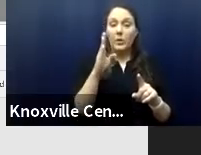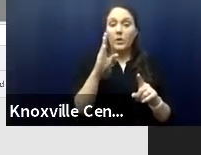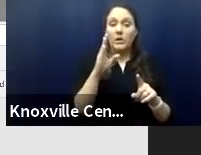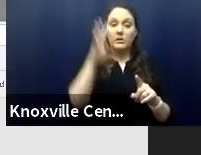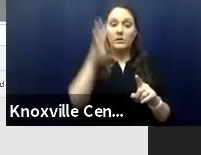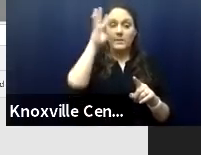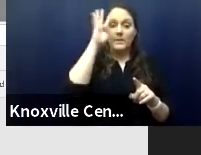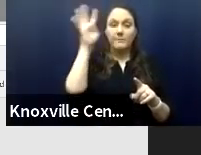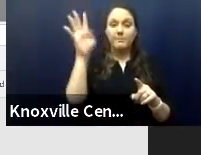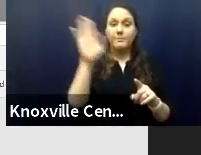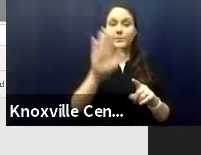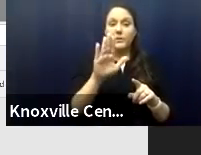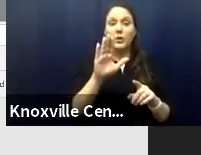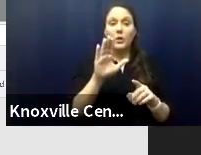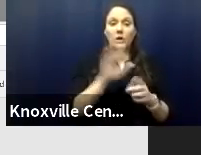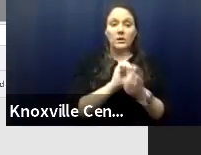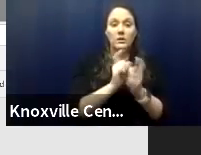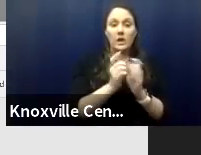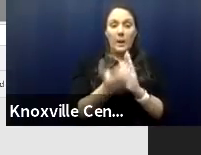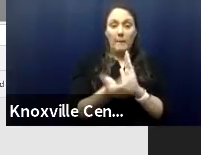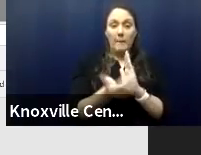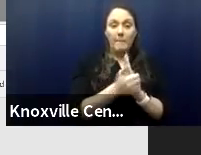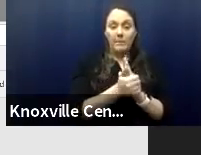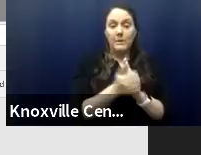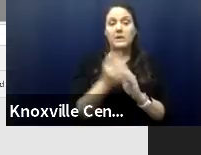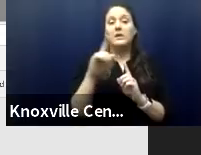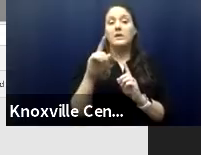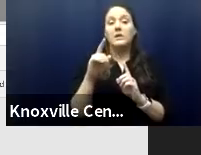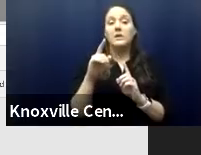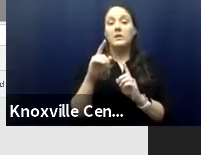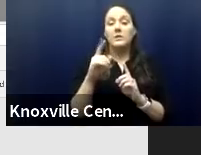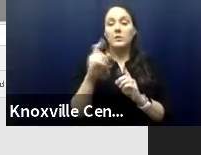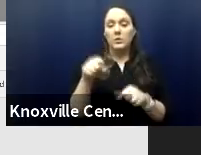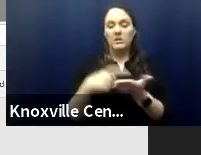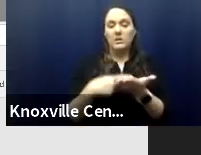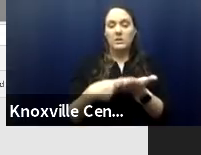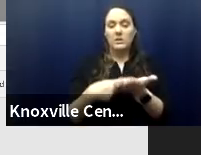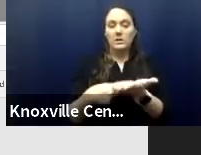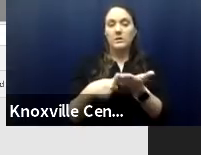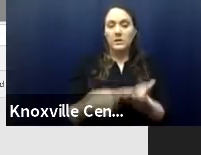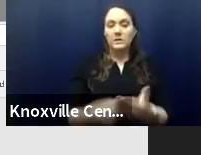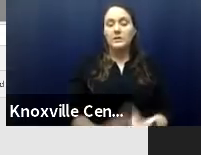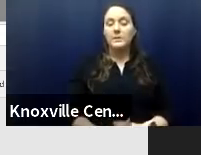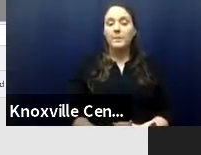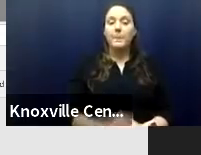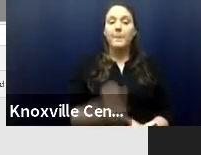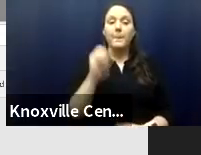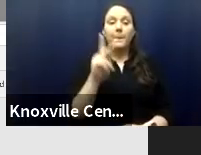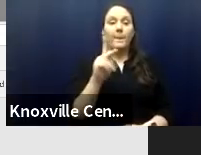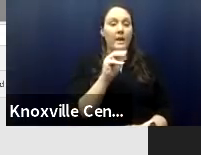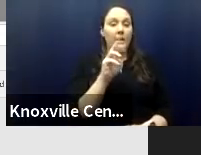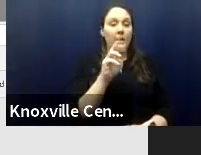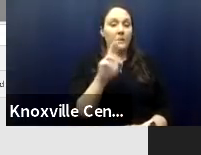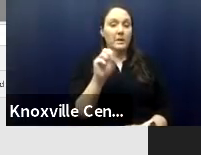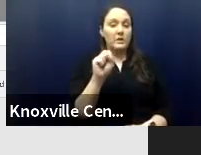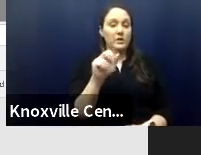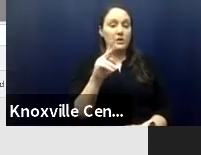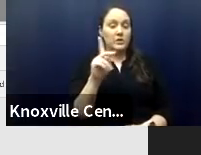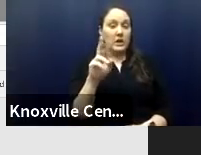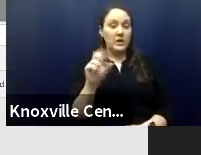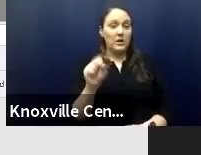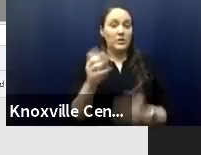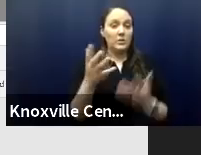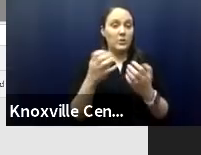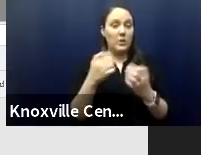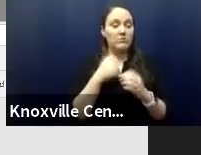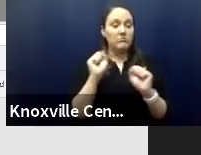your amendment such and get a second on it, we can discuss it. okay. If that's what Mr. Sanders wants, what I would do is